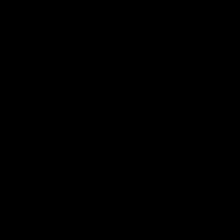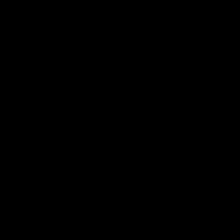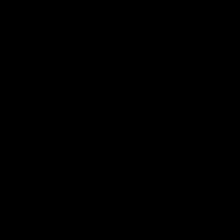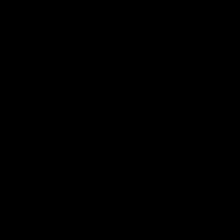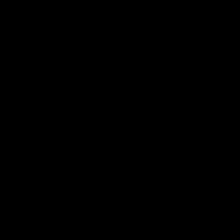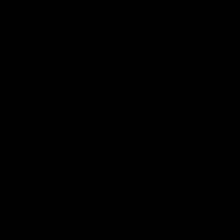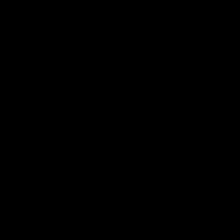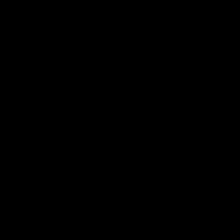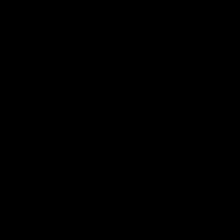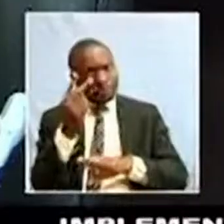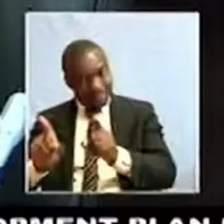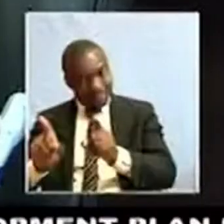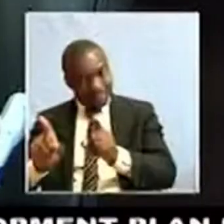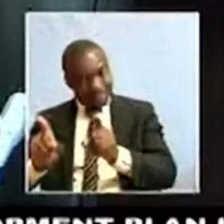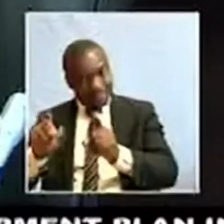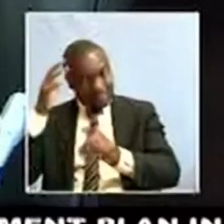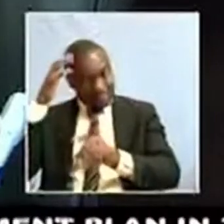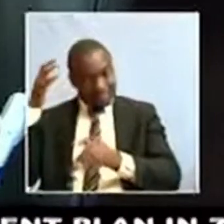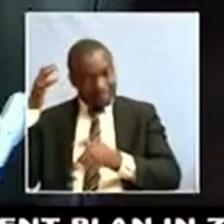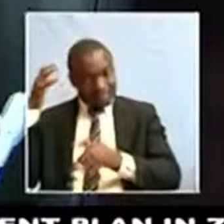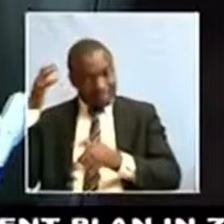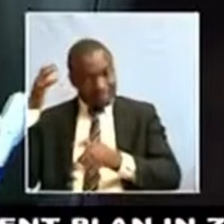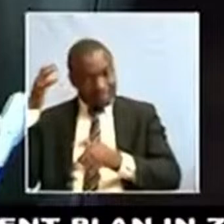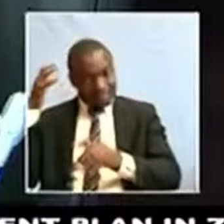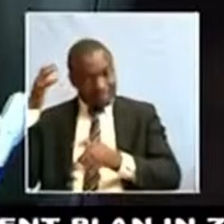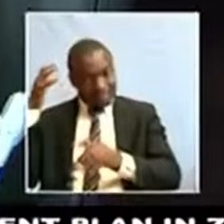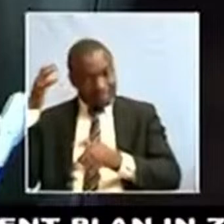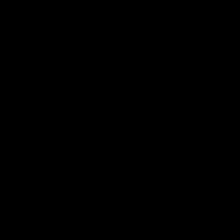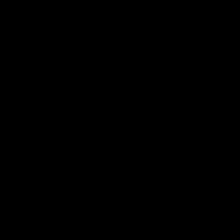office. Those who are not promoted.